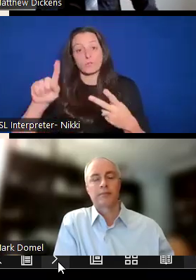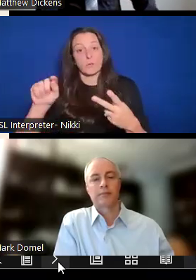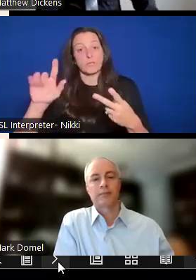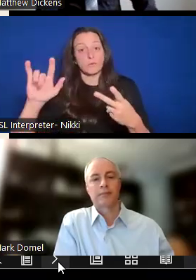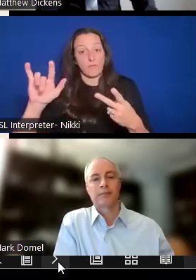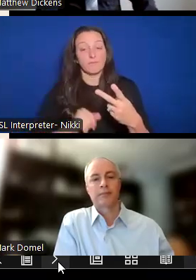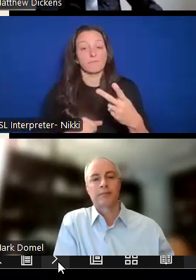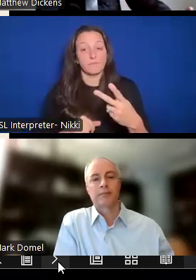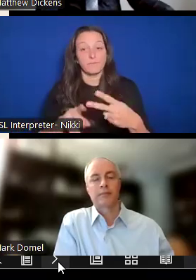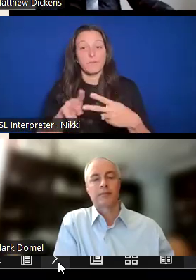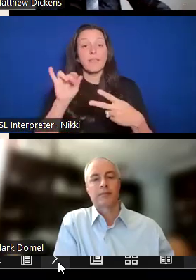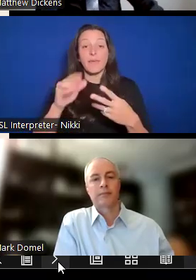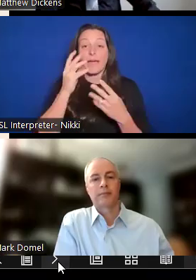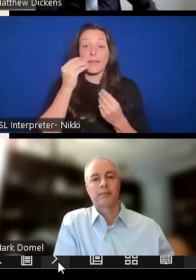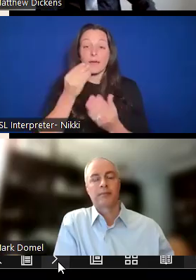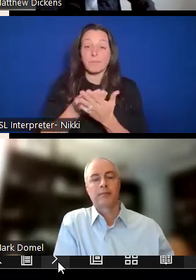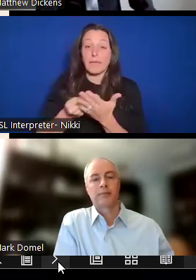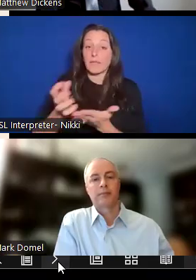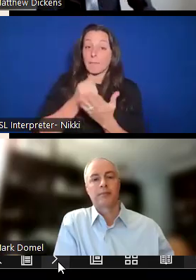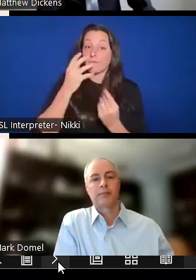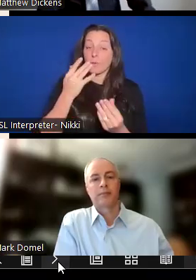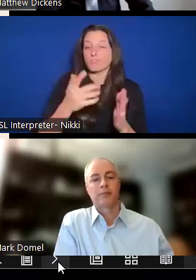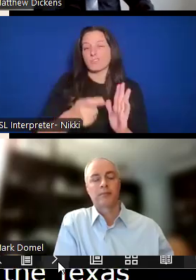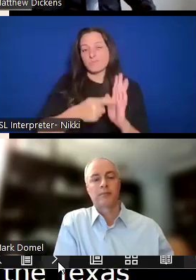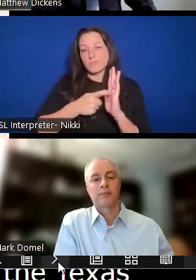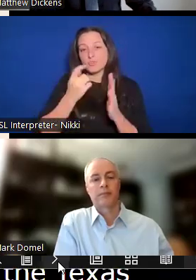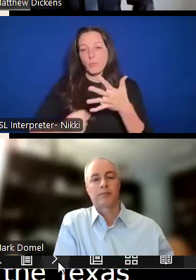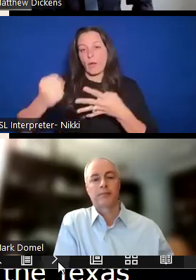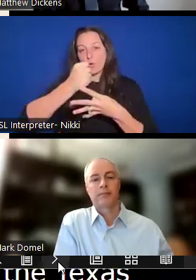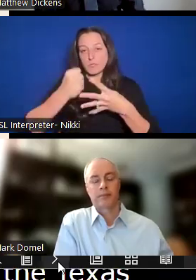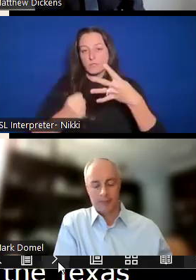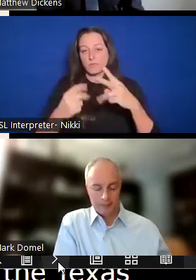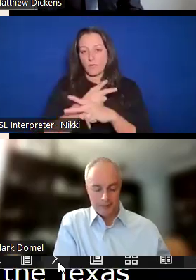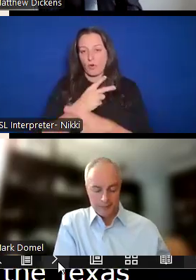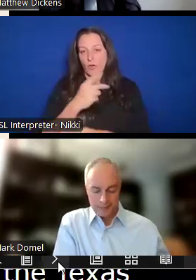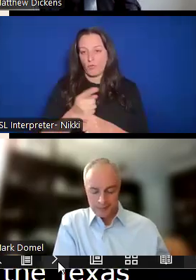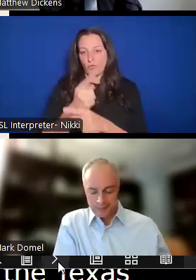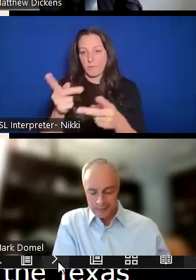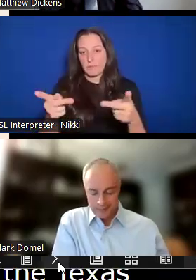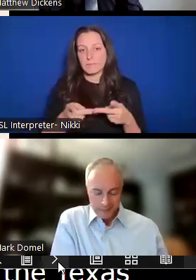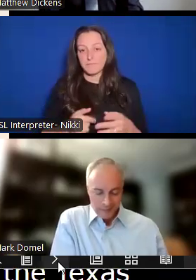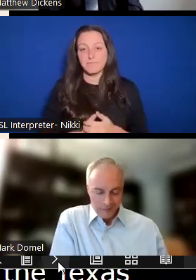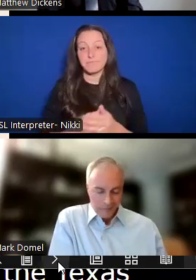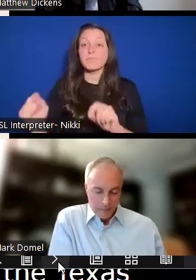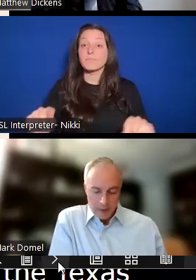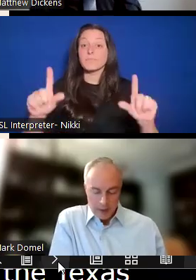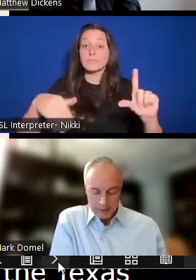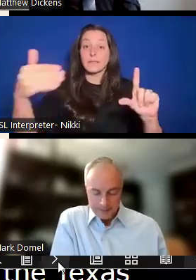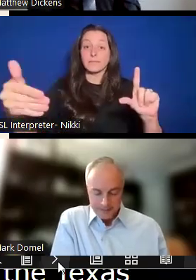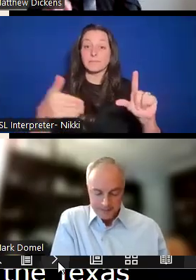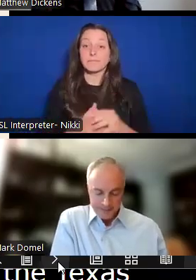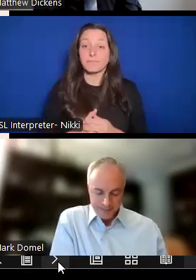income information is necessary also to prioritize applications in those tiers. Slide.